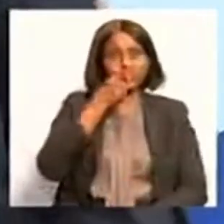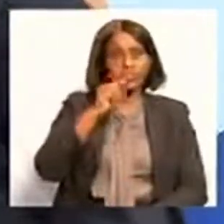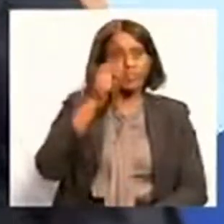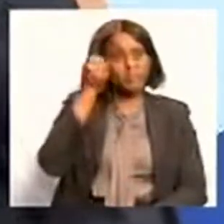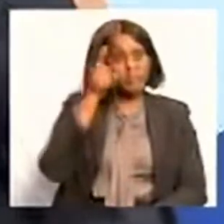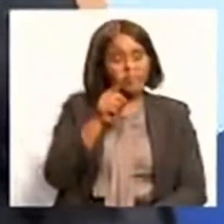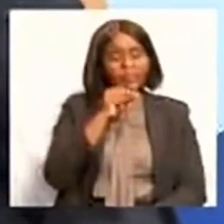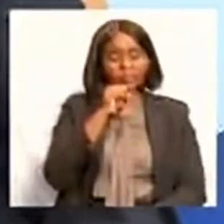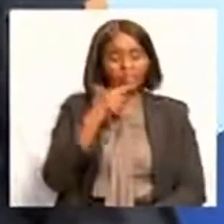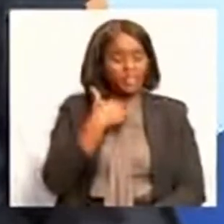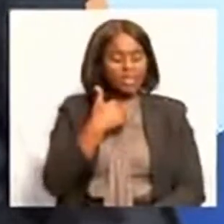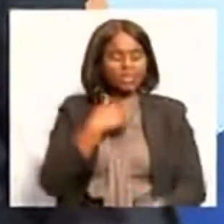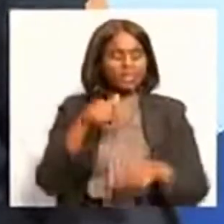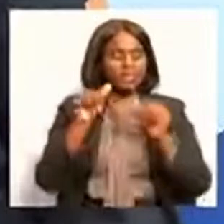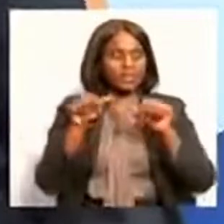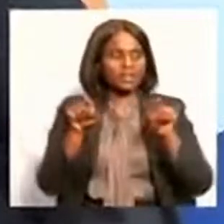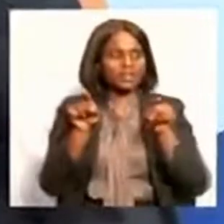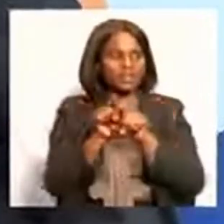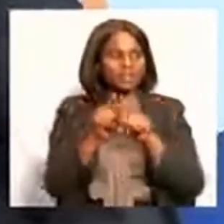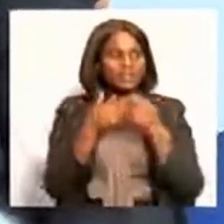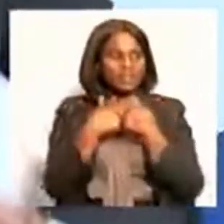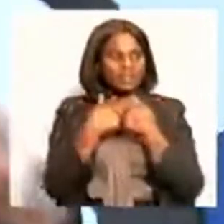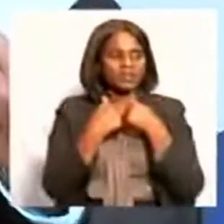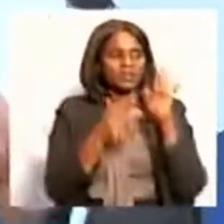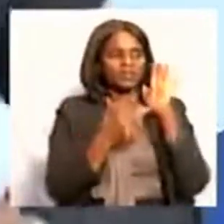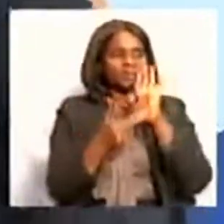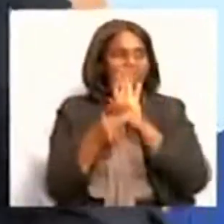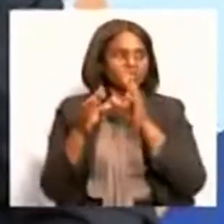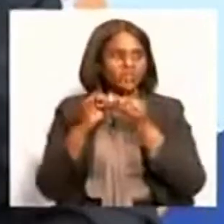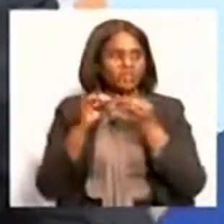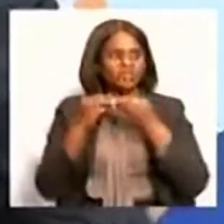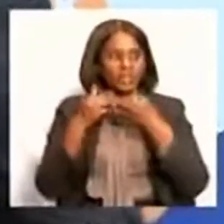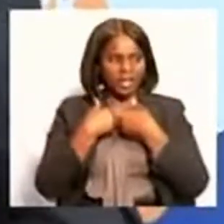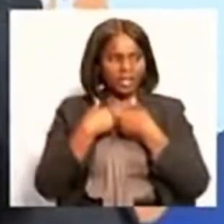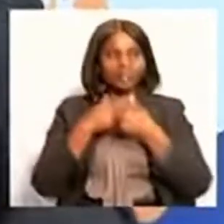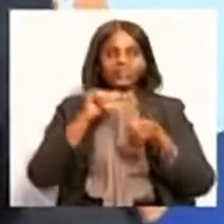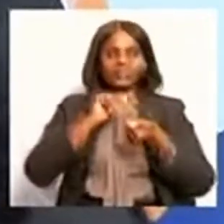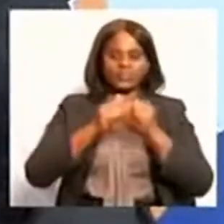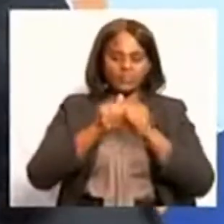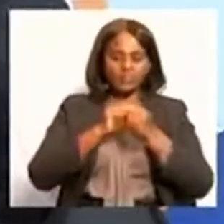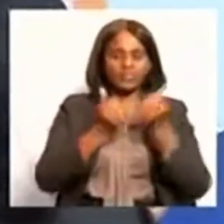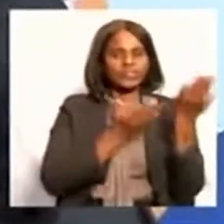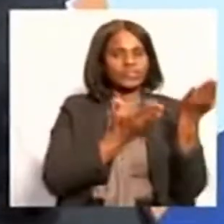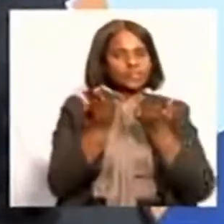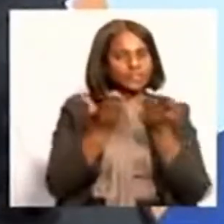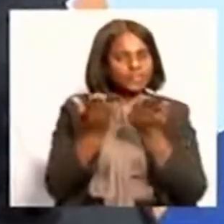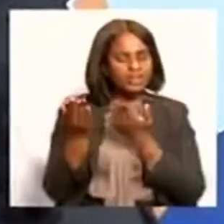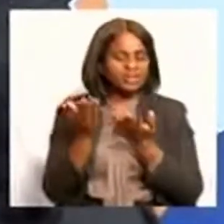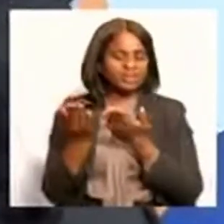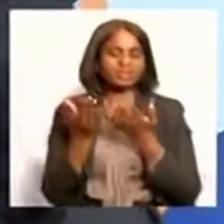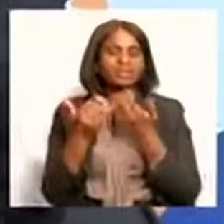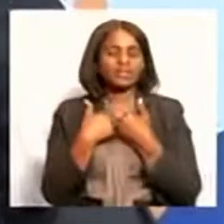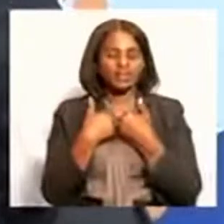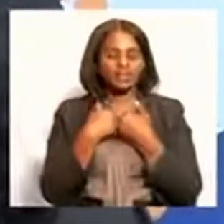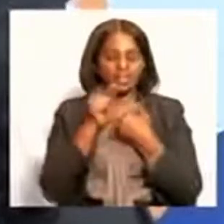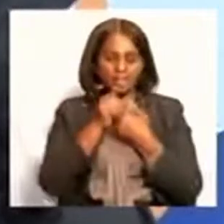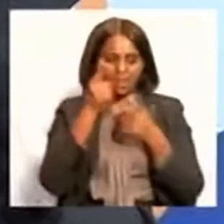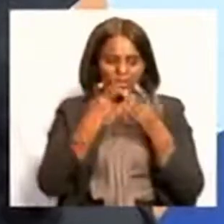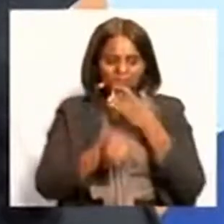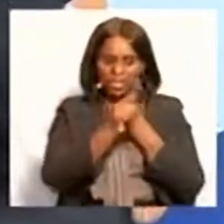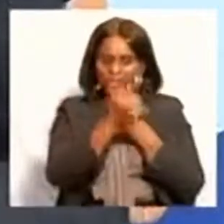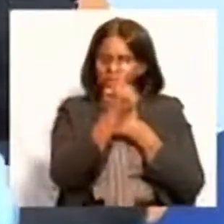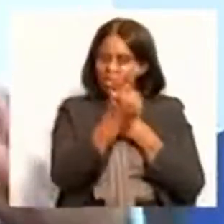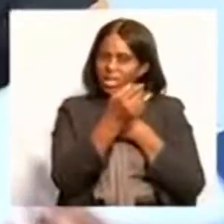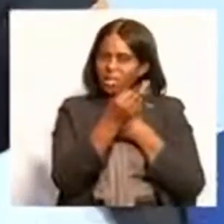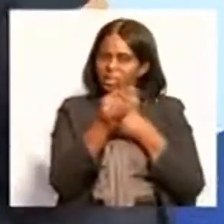do not have audit queries, it is actually an indication that there is efficient, effective service delivery. So this is one of the ways